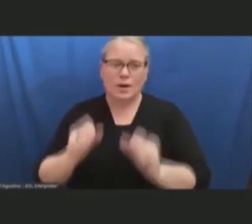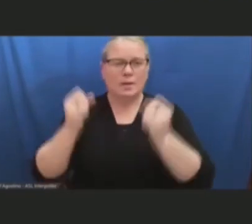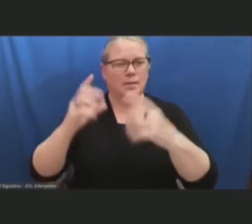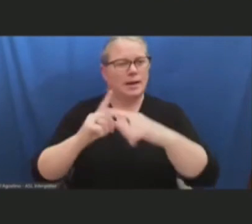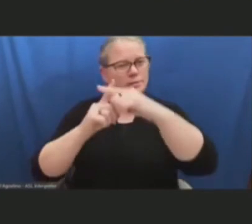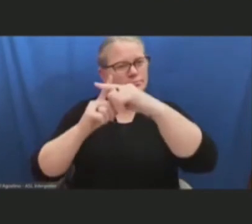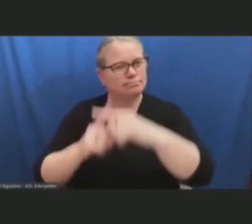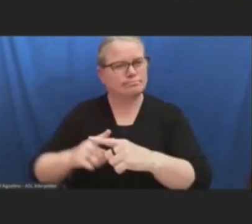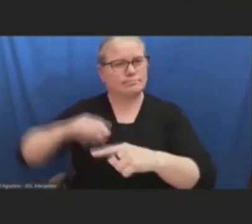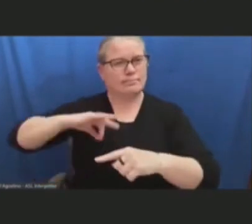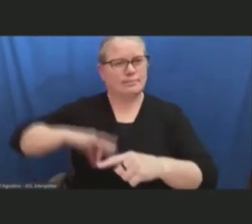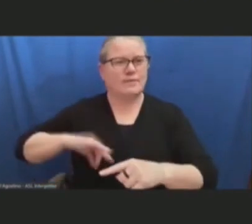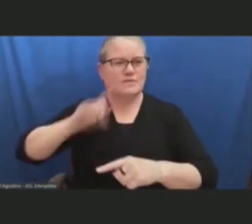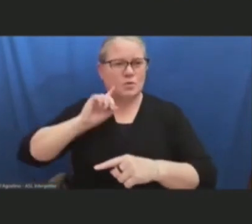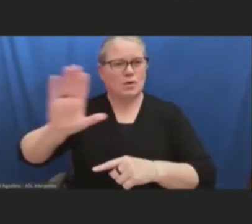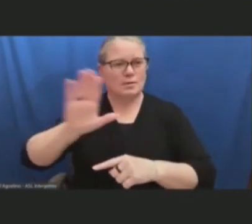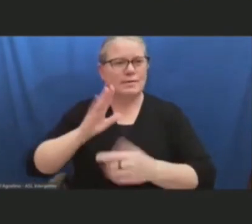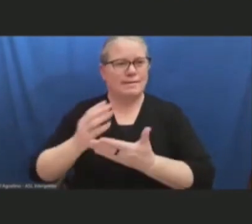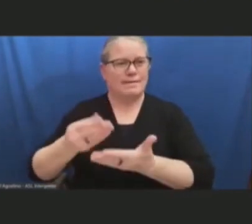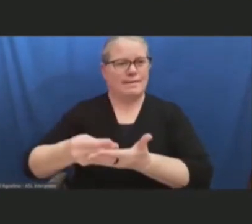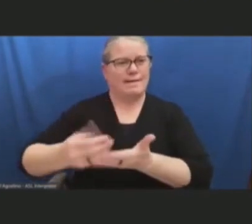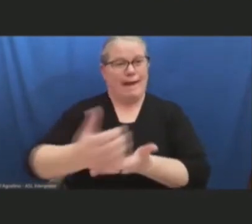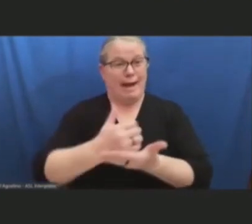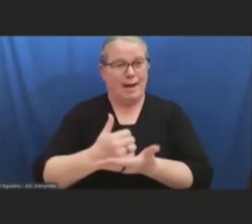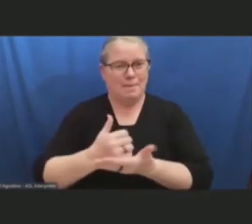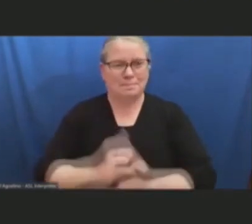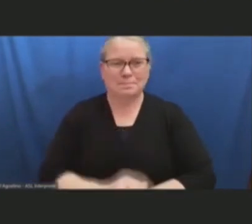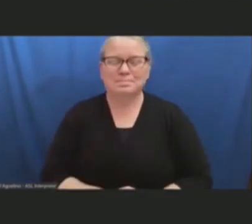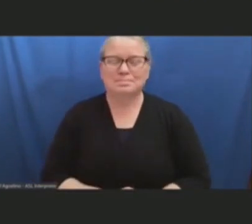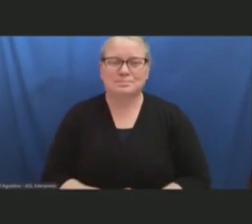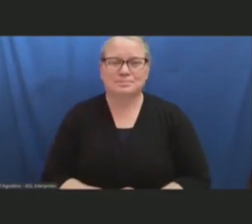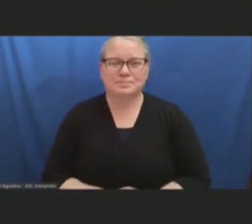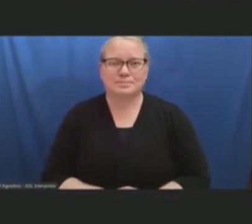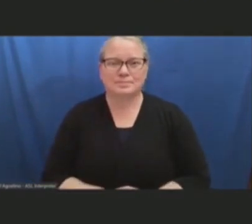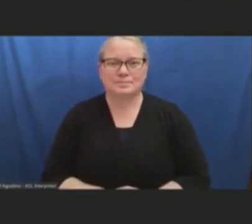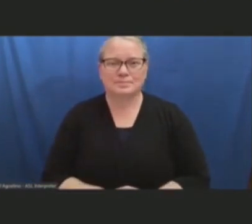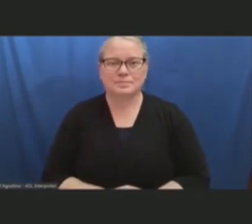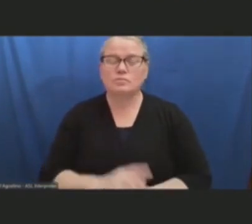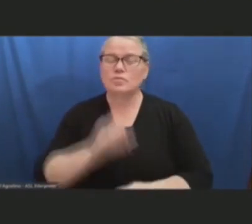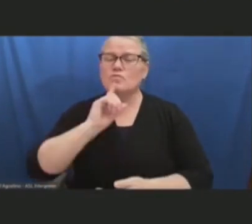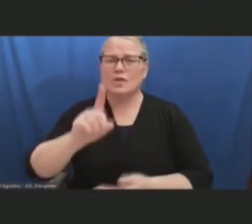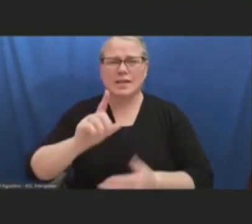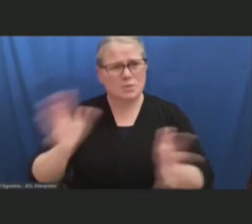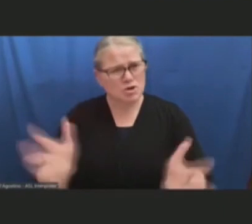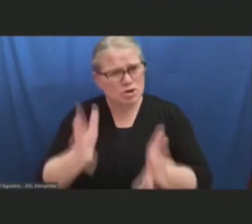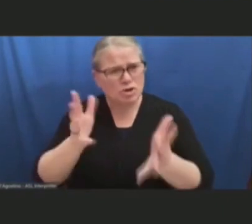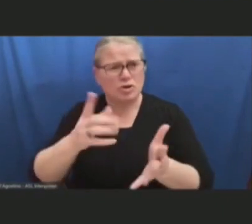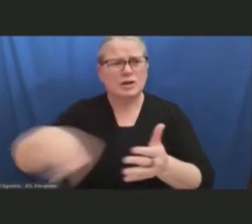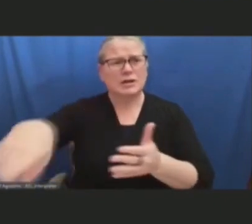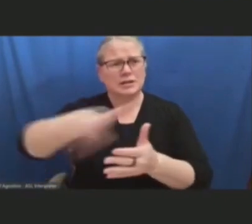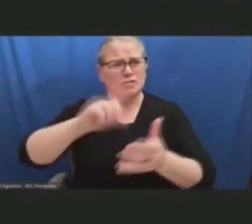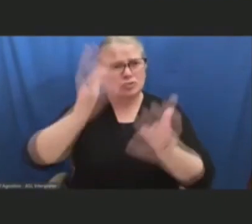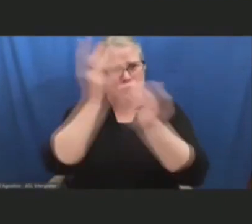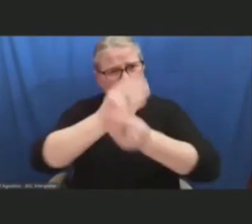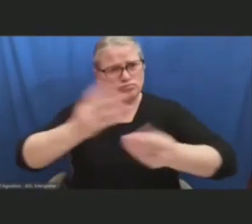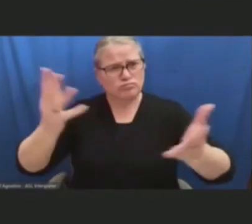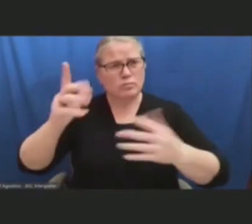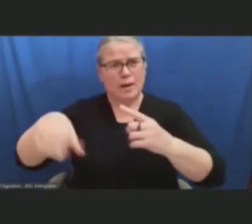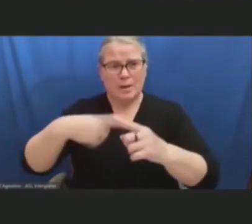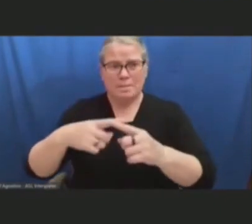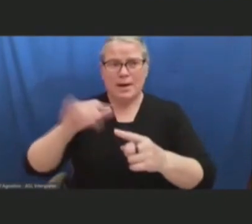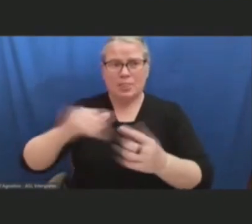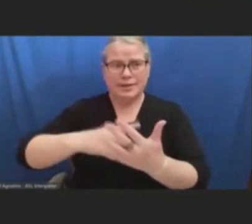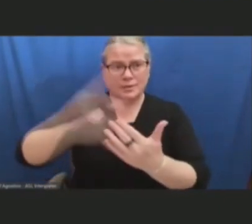for income. But to wrap up here, we really encourage everyone to spread the word about the